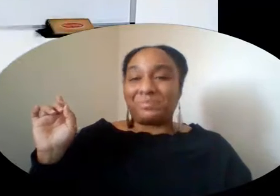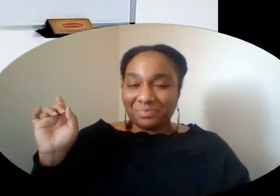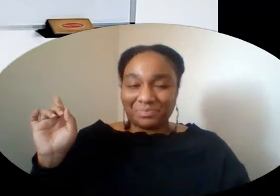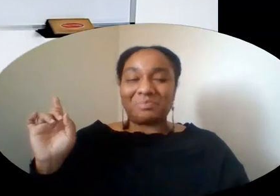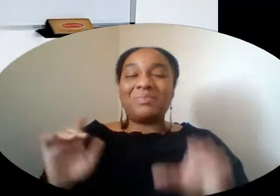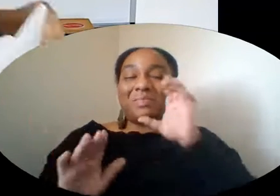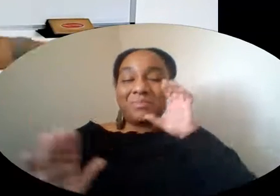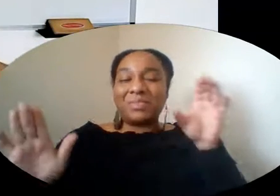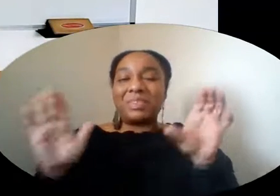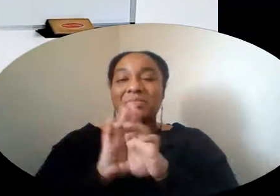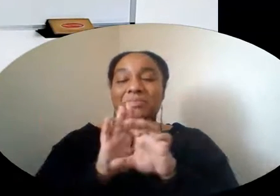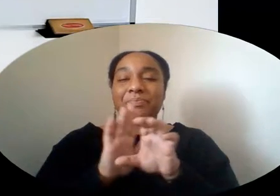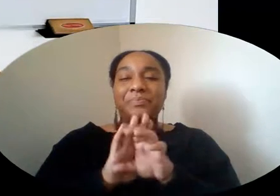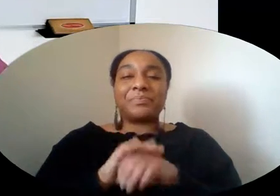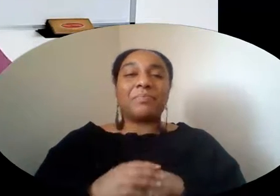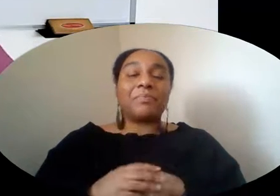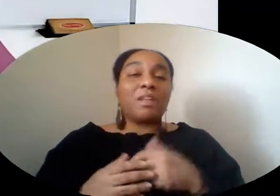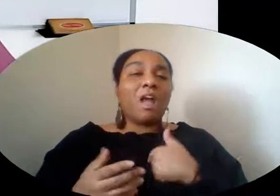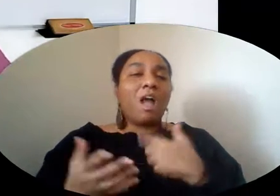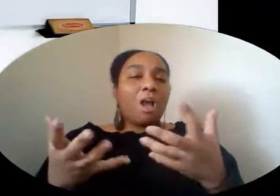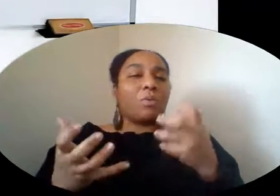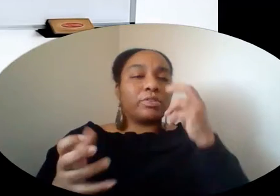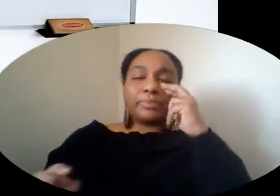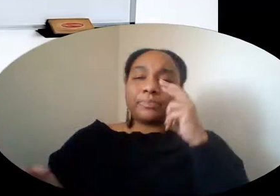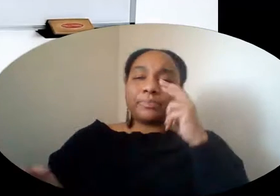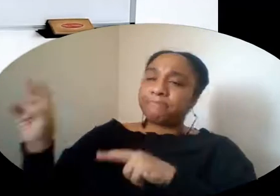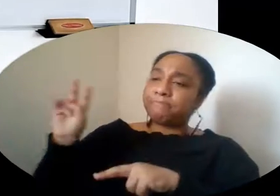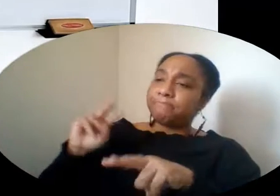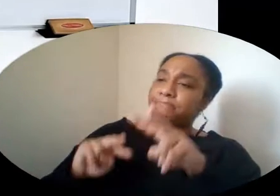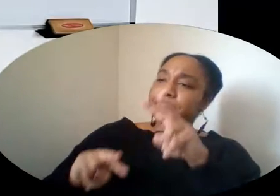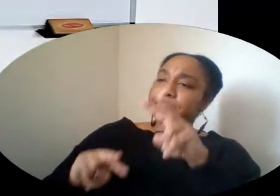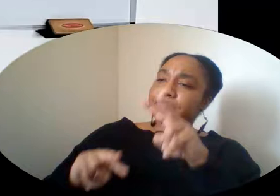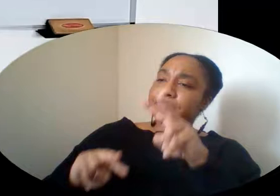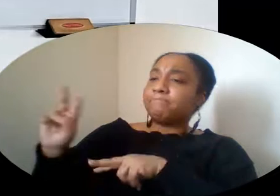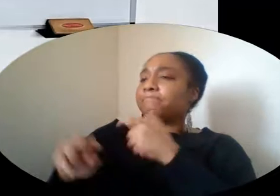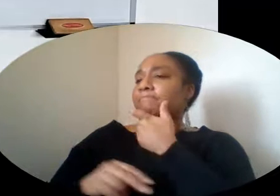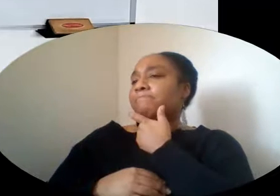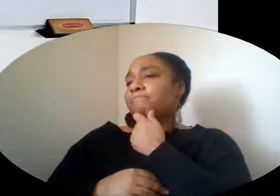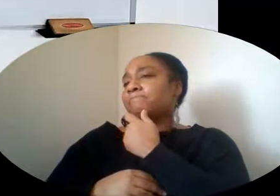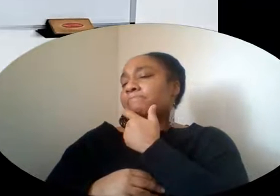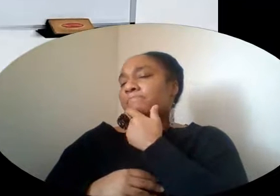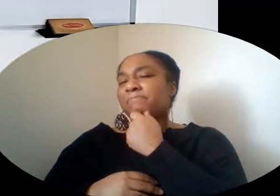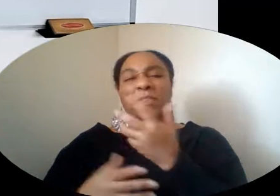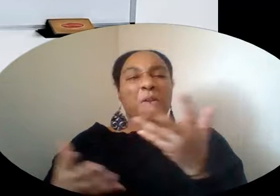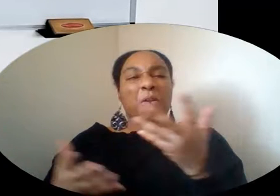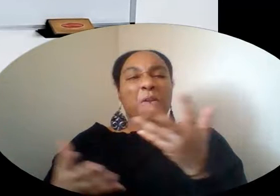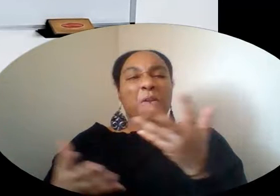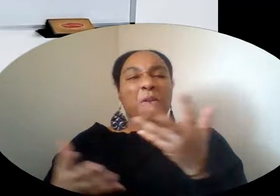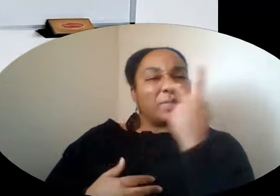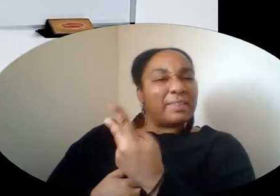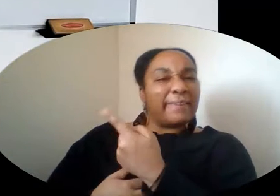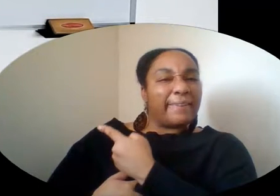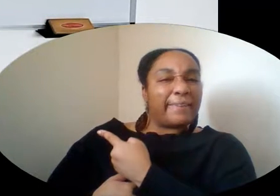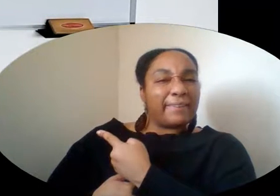A picture. So I want you to look at this picture, and I want to see all the things that you can